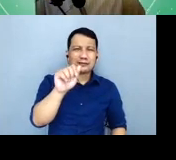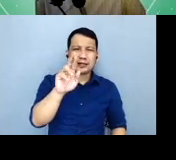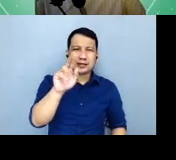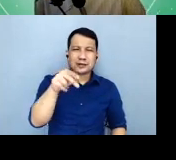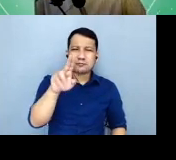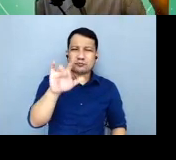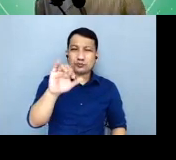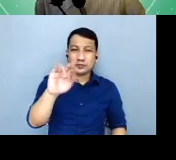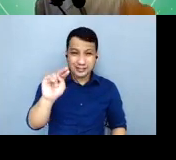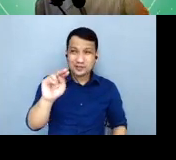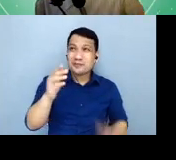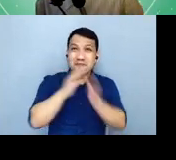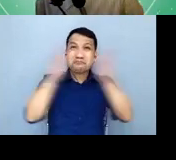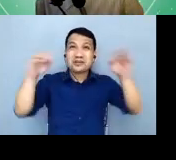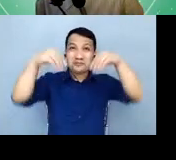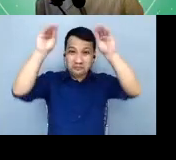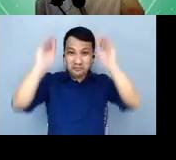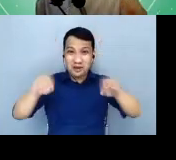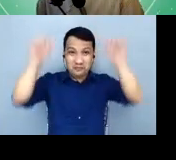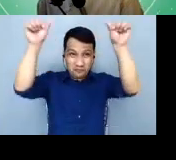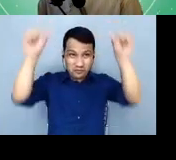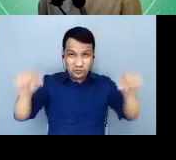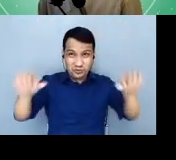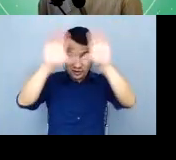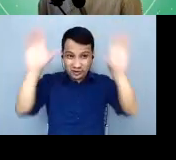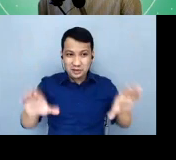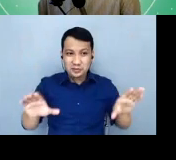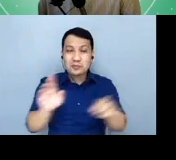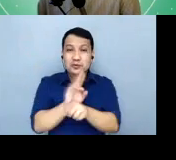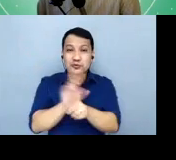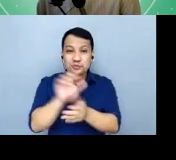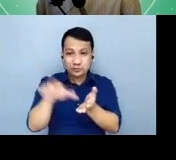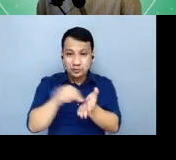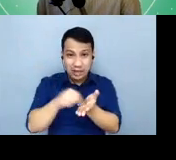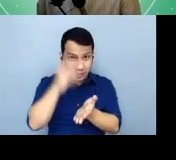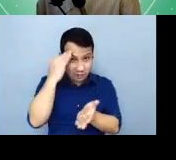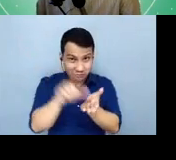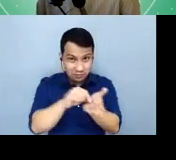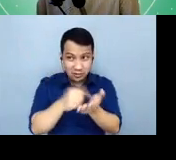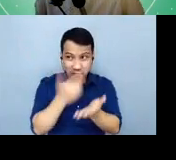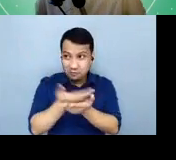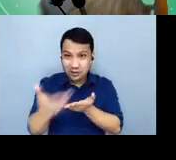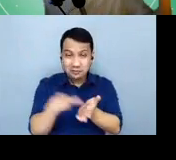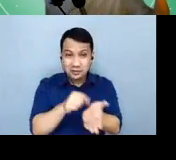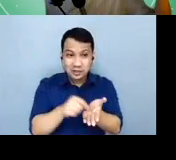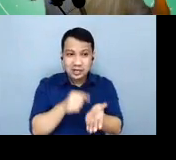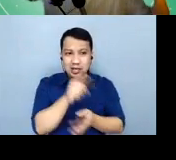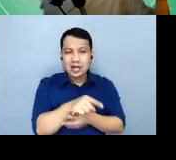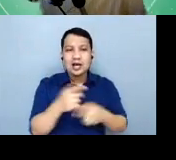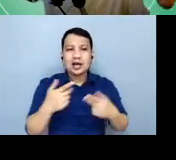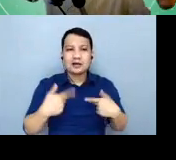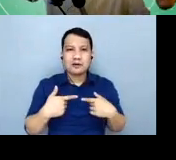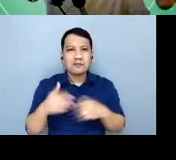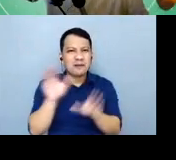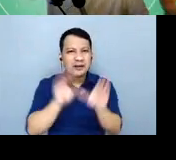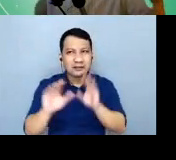solvent-based inks, which release fumes. If you've ever worked in a tarpaulin shop, or if you've ever bought a tarpaulin, you'll know that they have this chemical smell